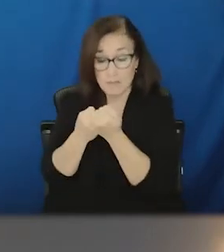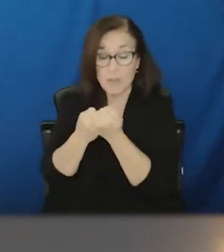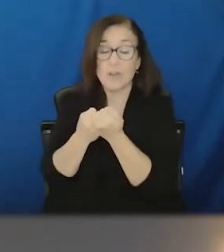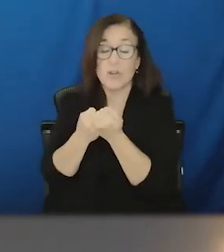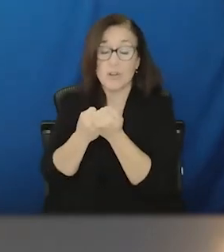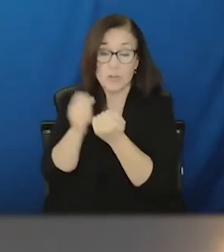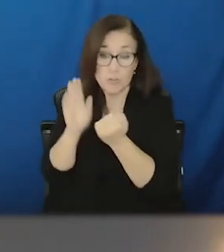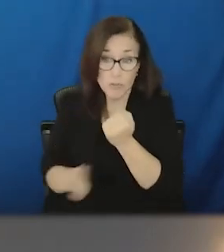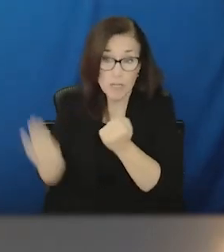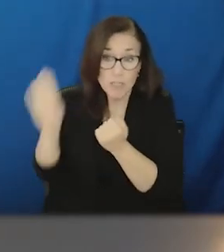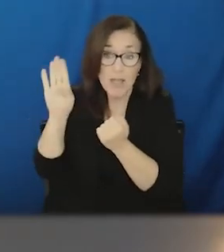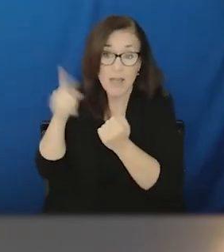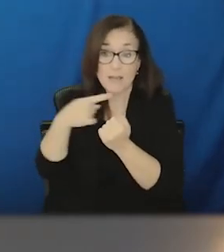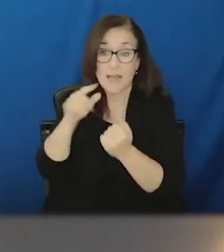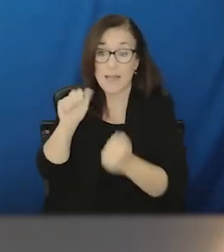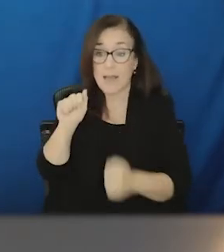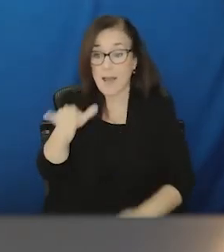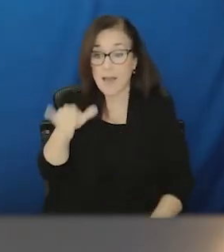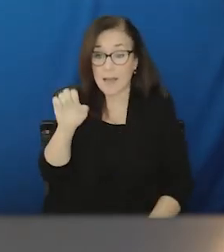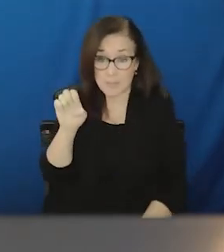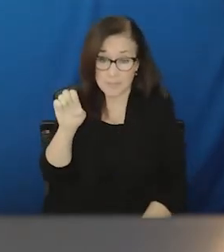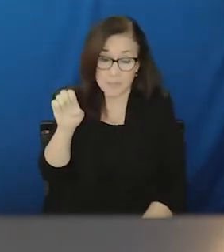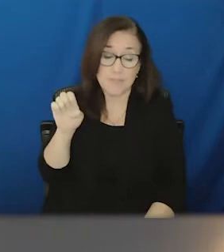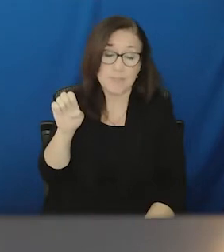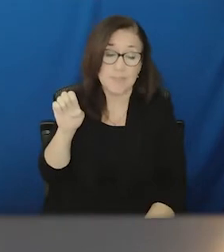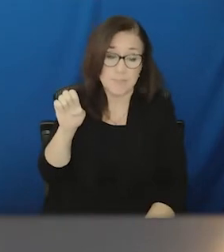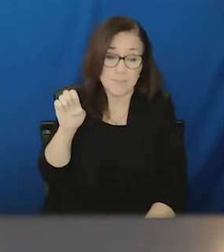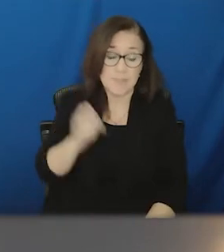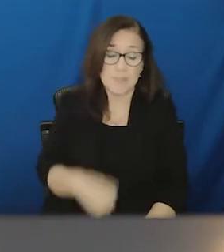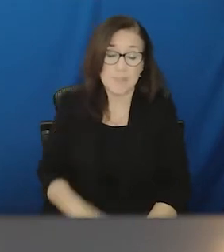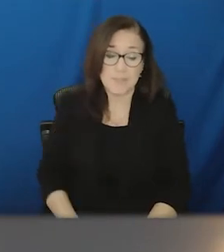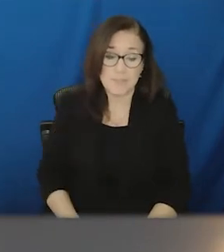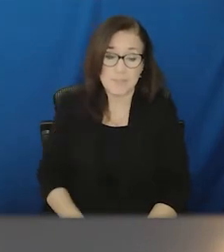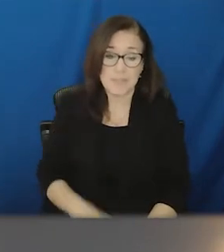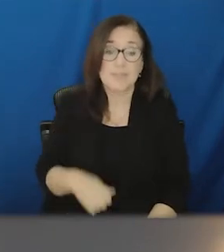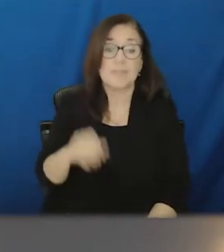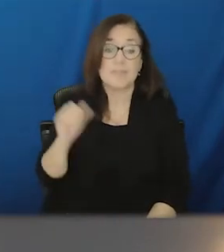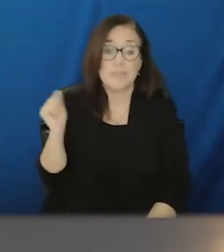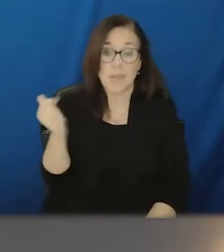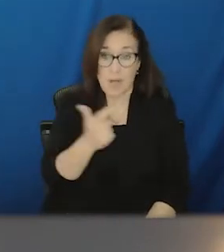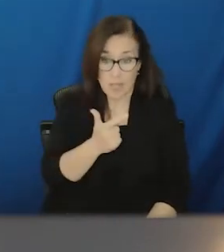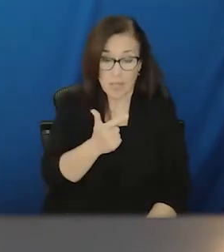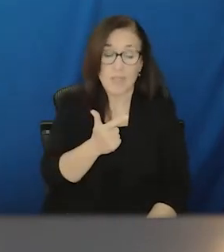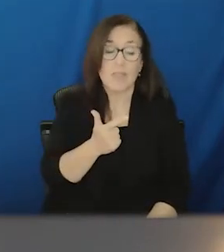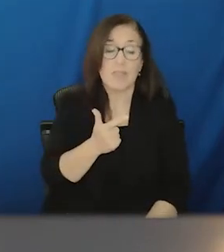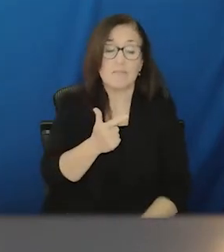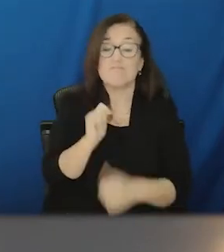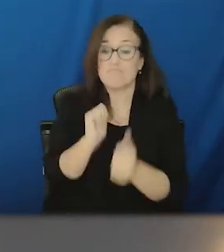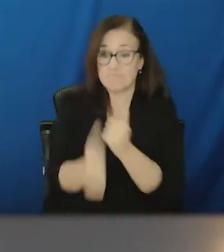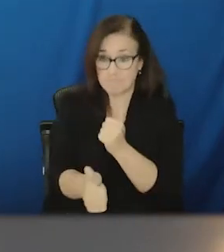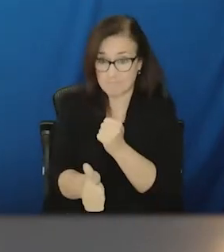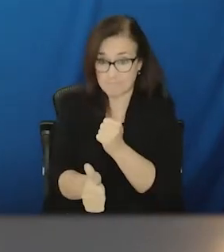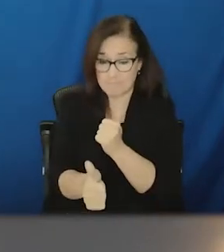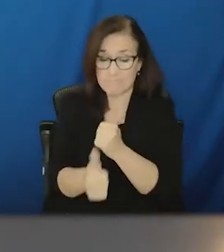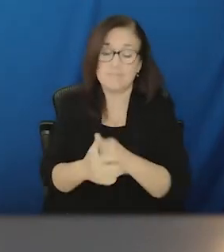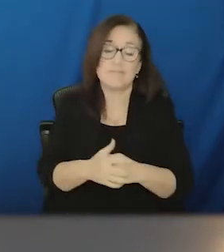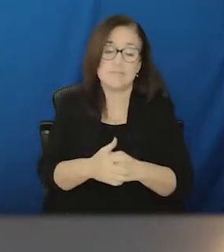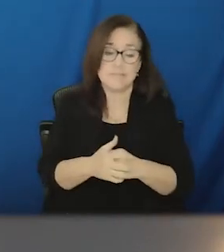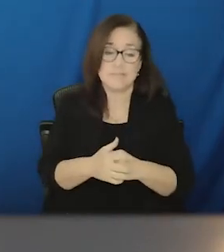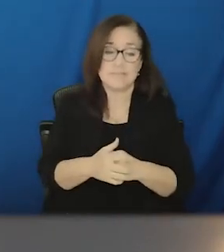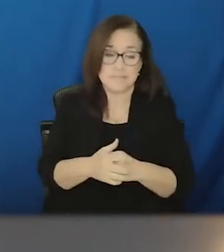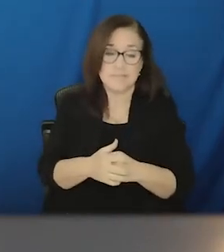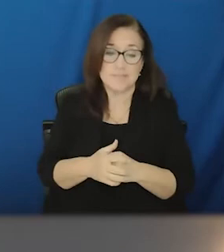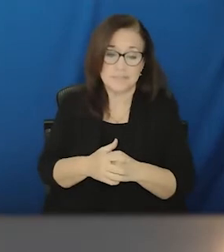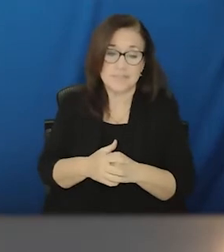description approval, please signify by raising hand and saying aye. Aye. Aye, this motion passes